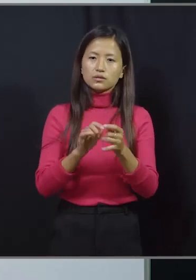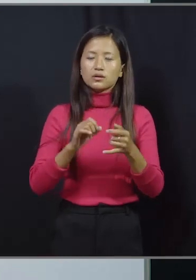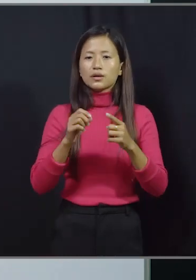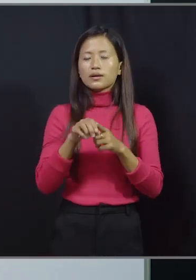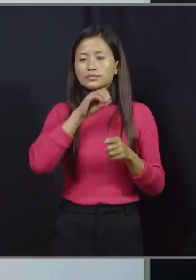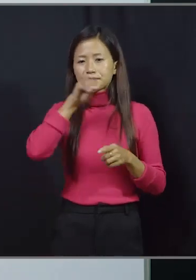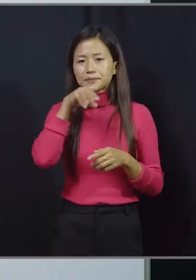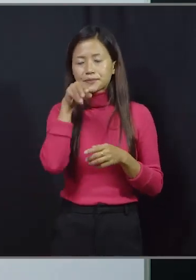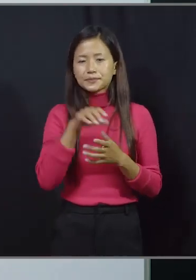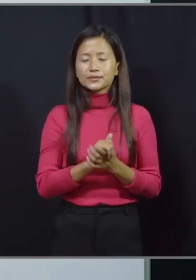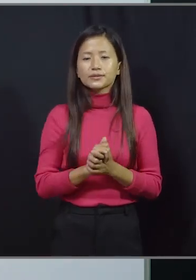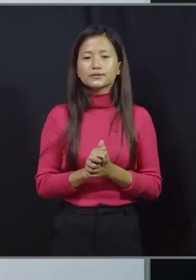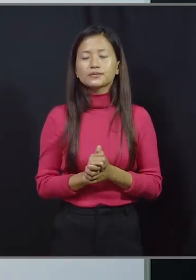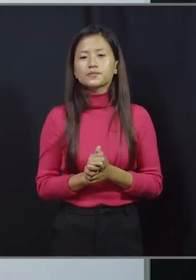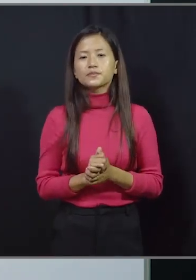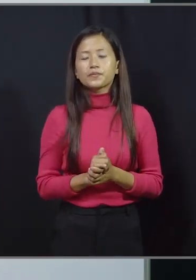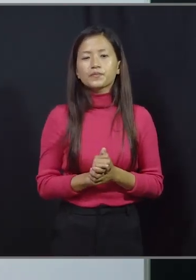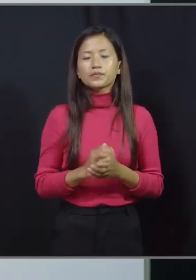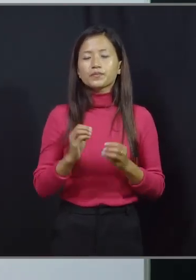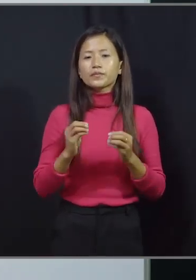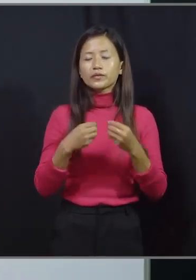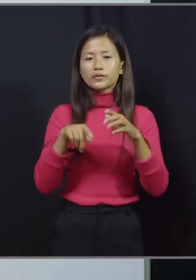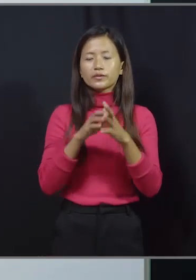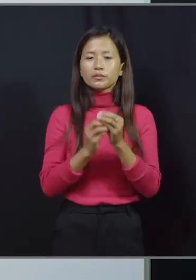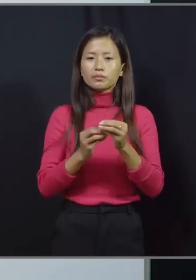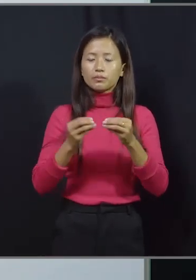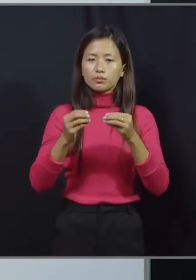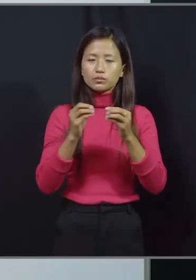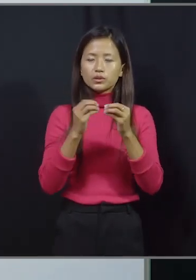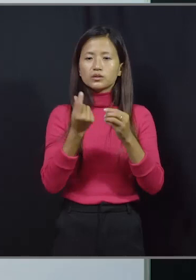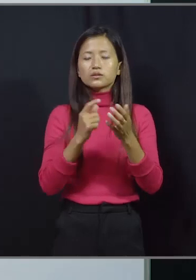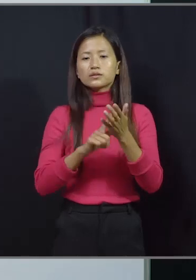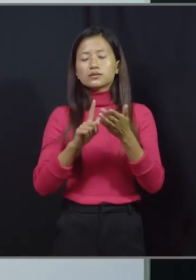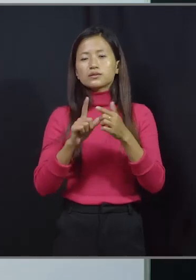pigs. So the bullets, before